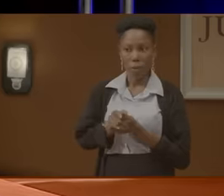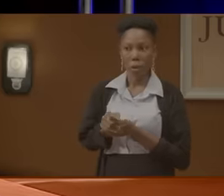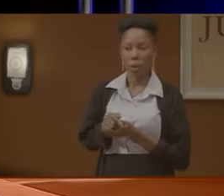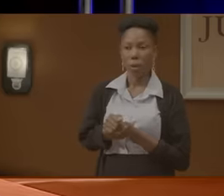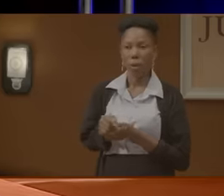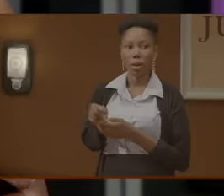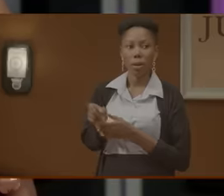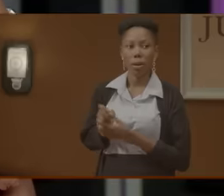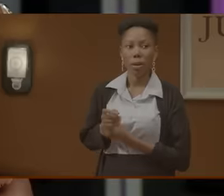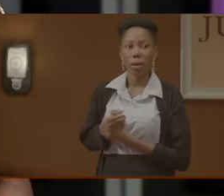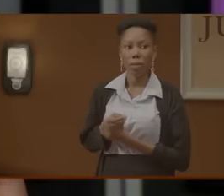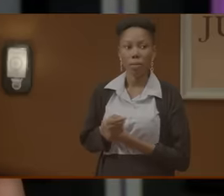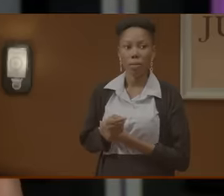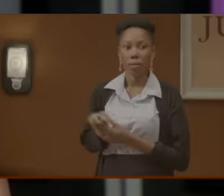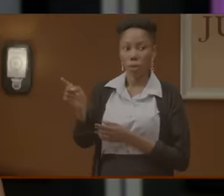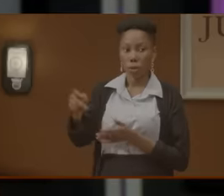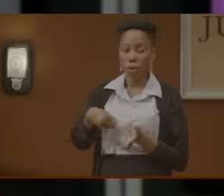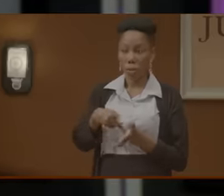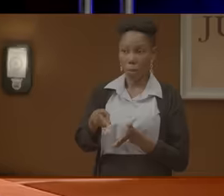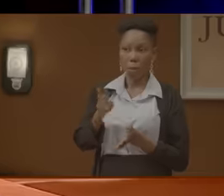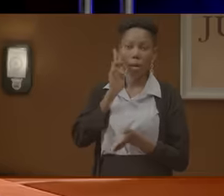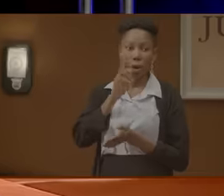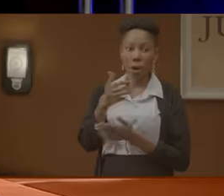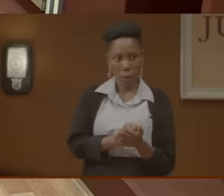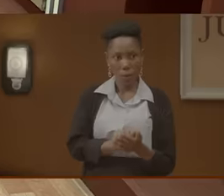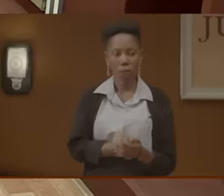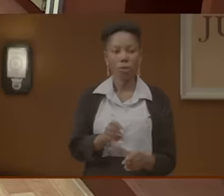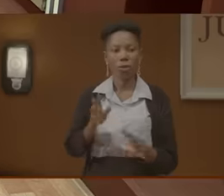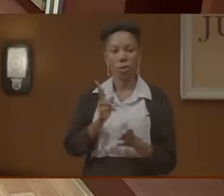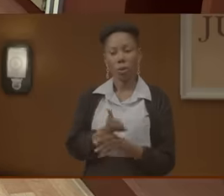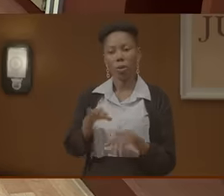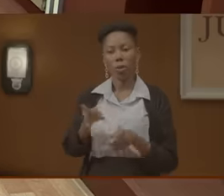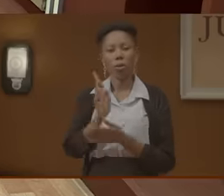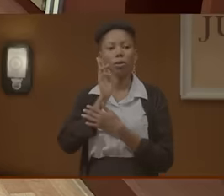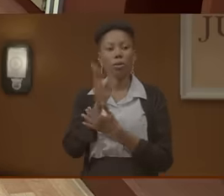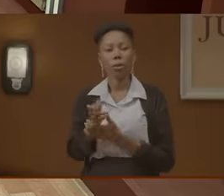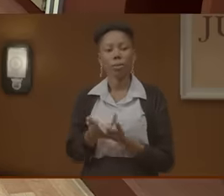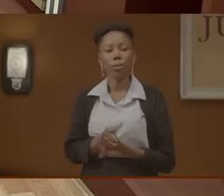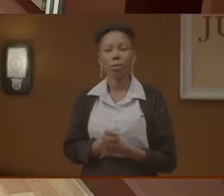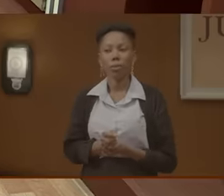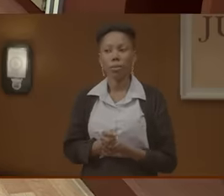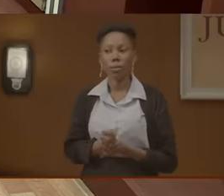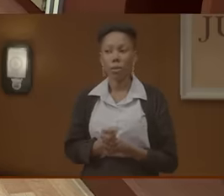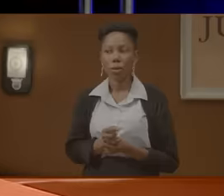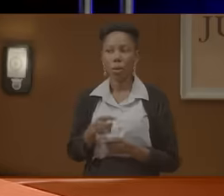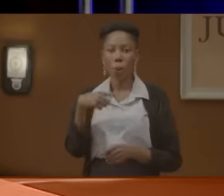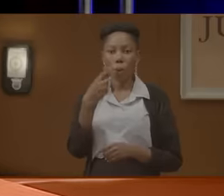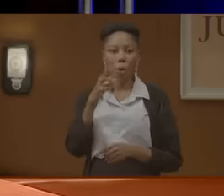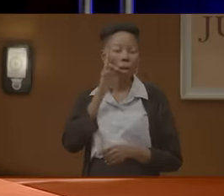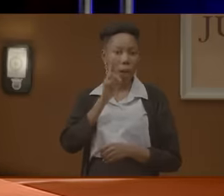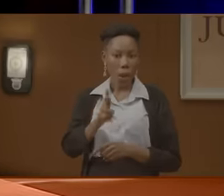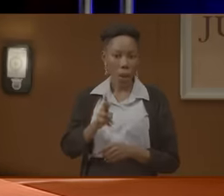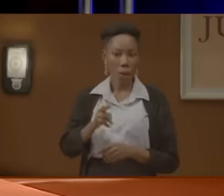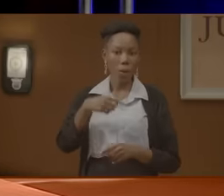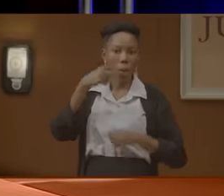maintenance. You give that 10,000 naira to them as you agreed. That's how they do it. Normal thing, they do it. She not only she, but I said, go and